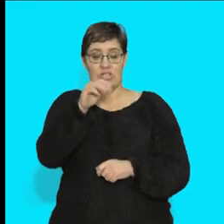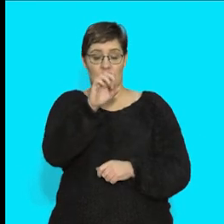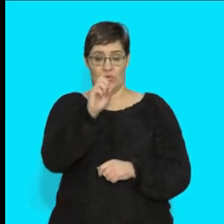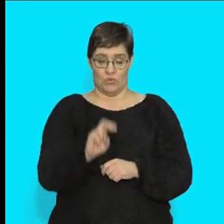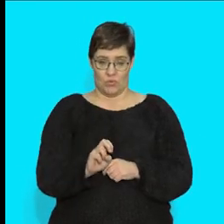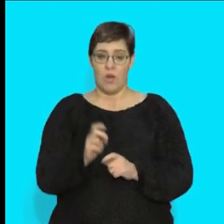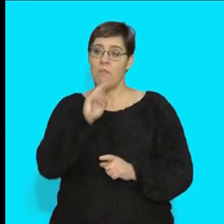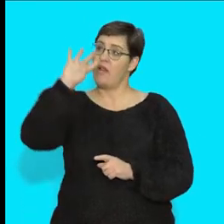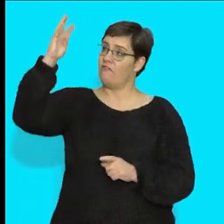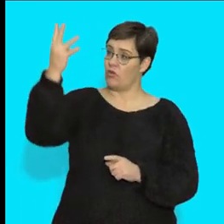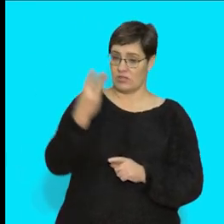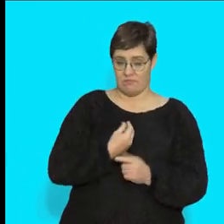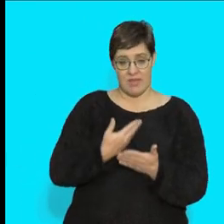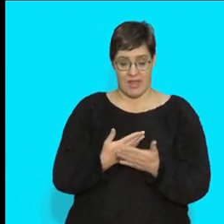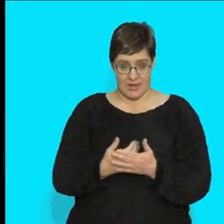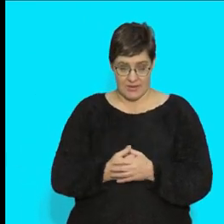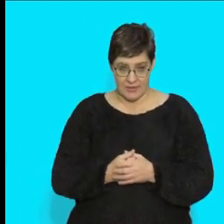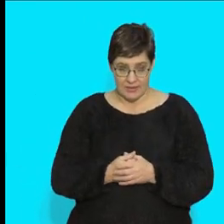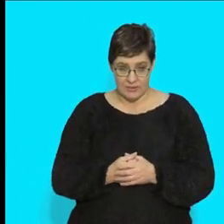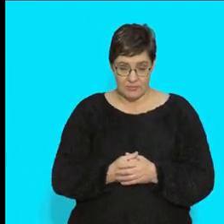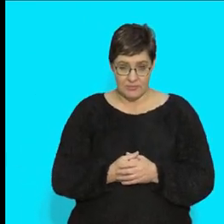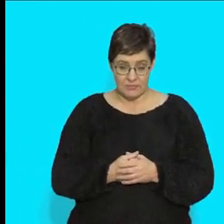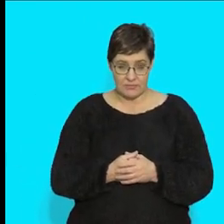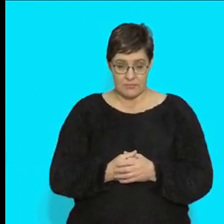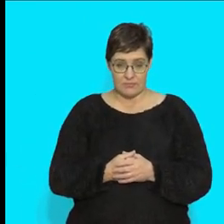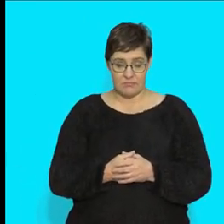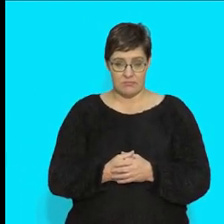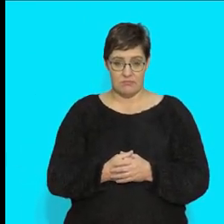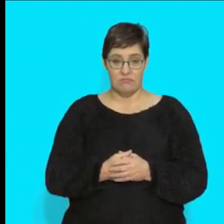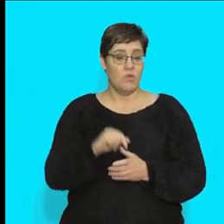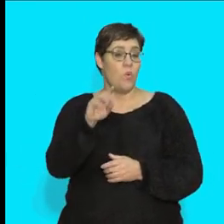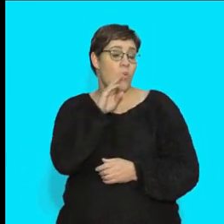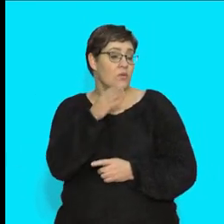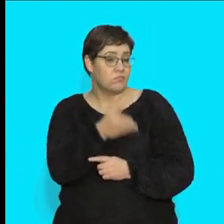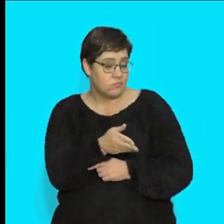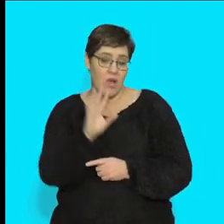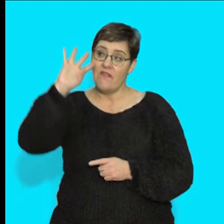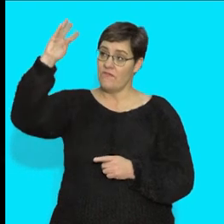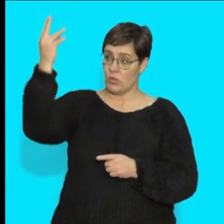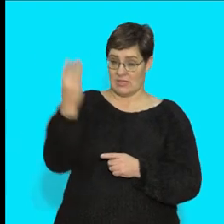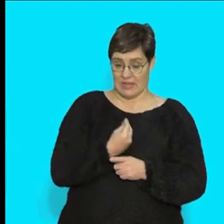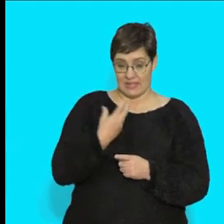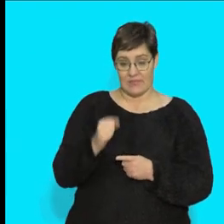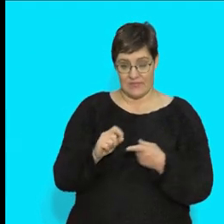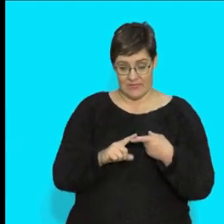to photosynthesize. So one, why is the water there? For photosynthesis.